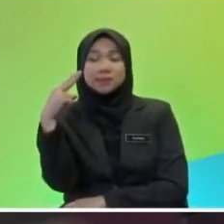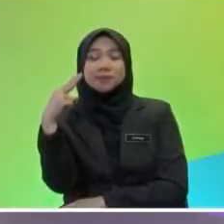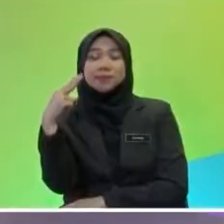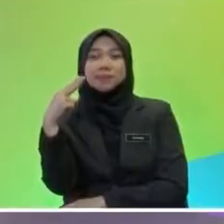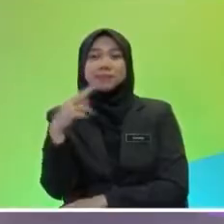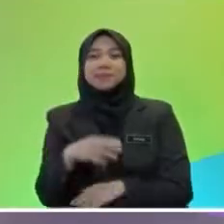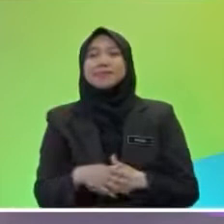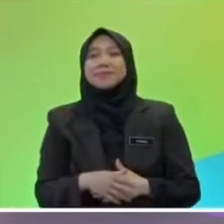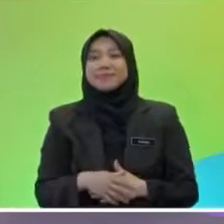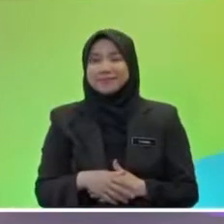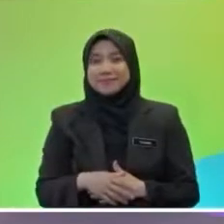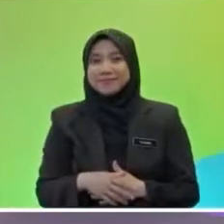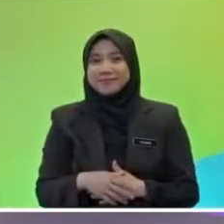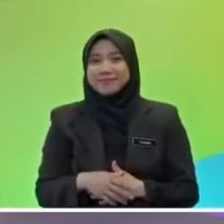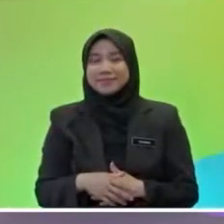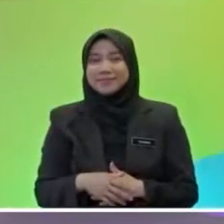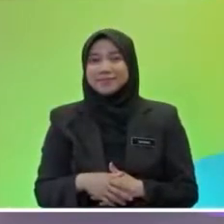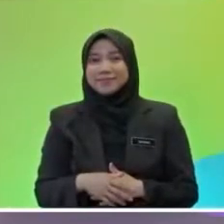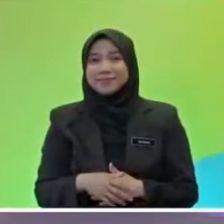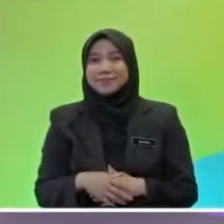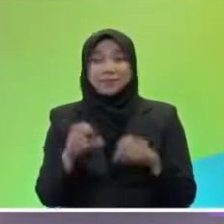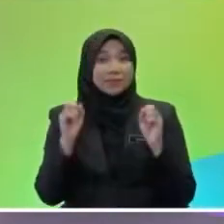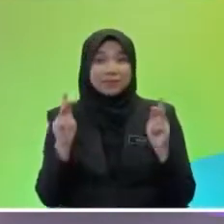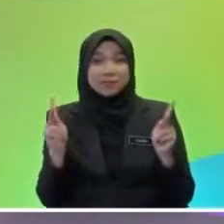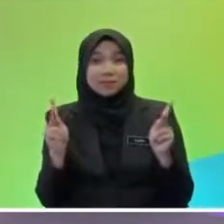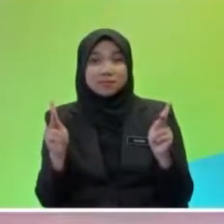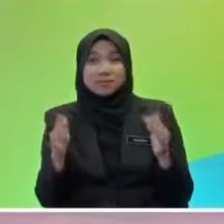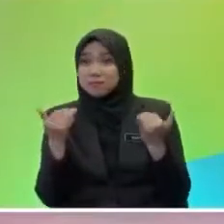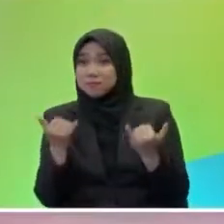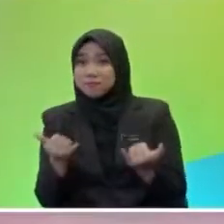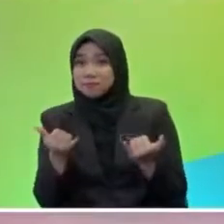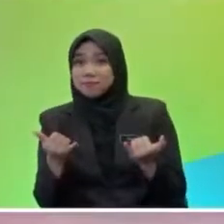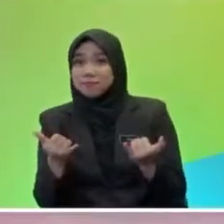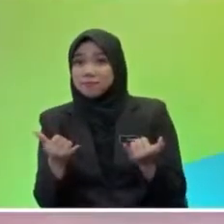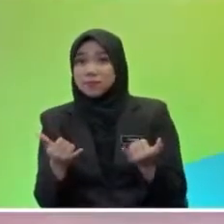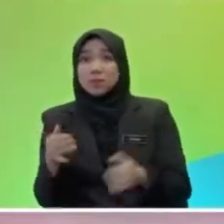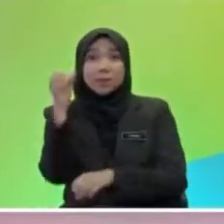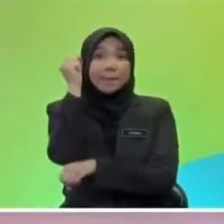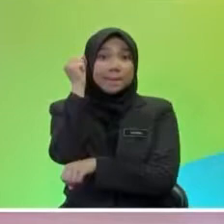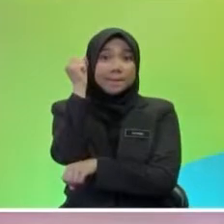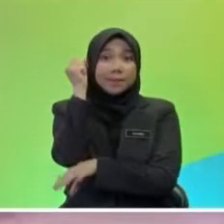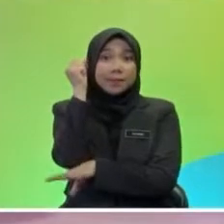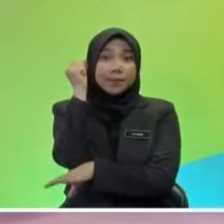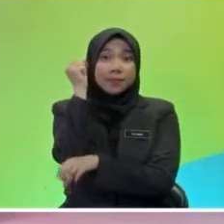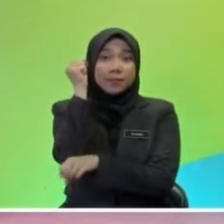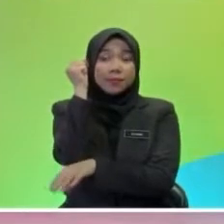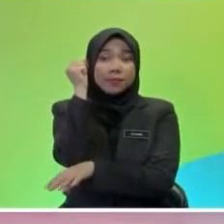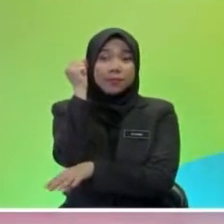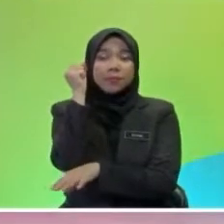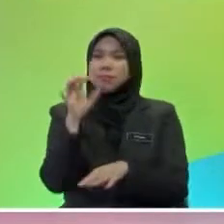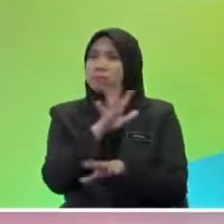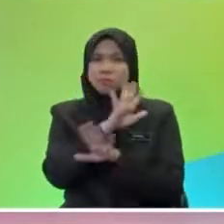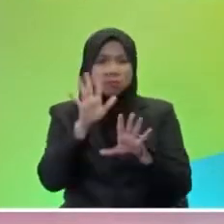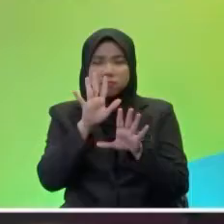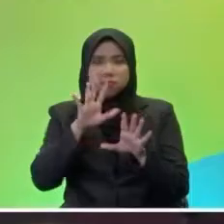like a woody color. I see. Okay, yes, teacher. Brown a bit. Mm-hmm. All right, then we go to the root. But since we cannot take out the root,